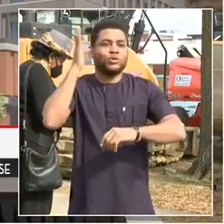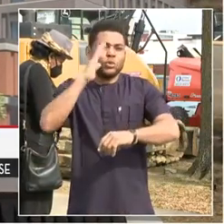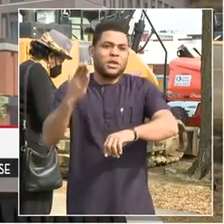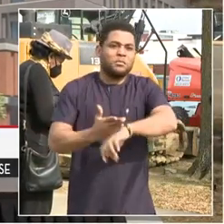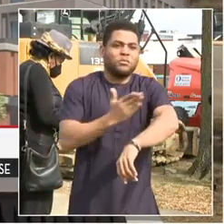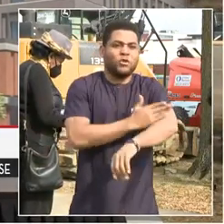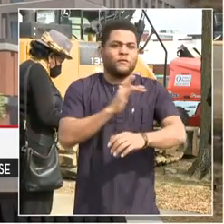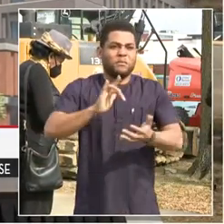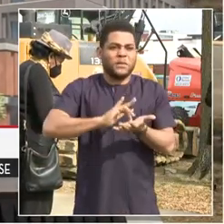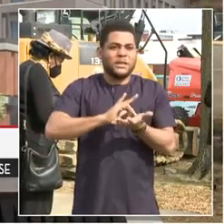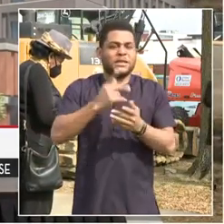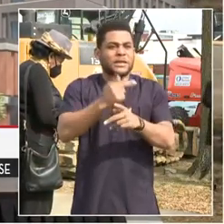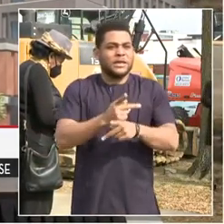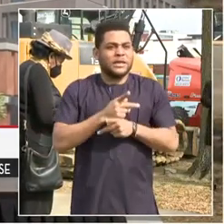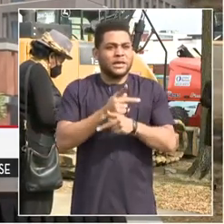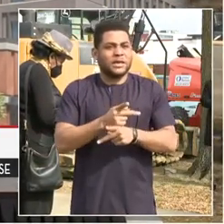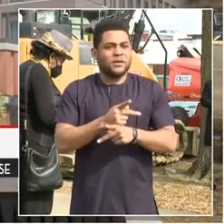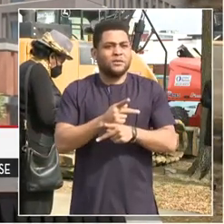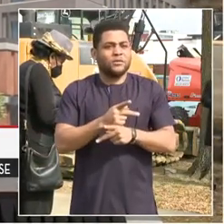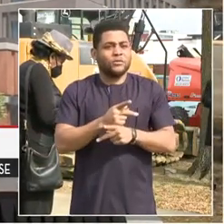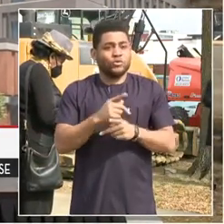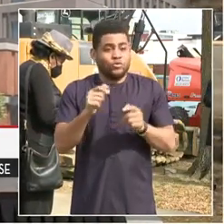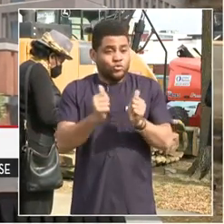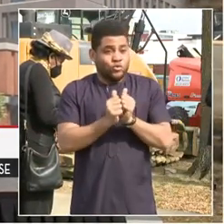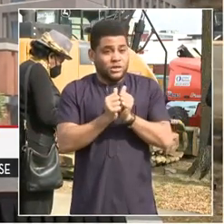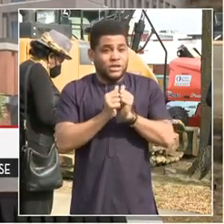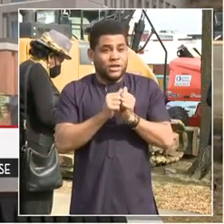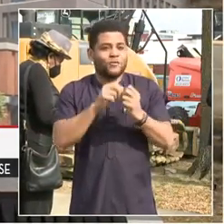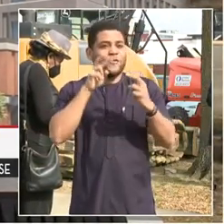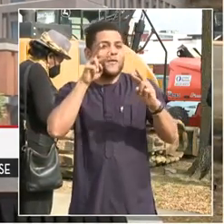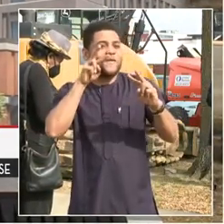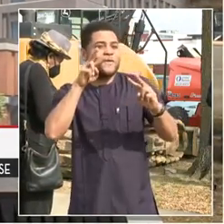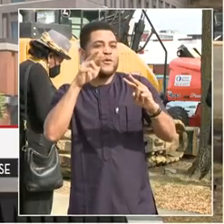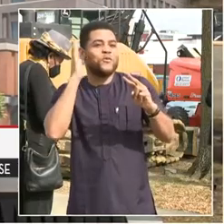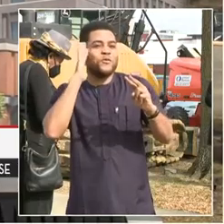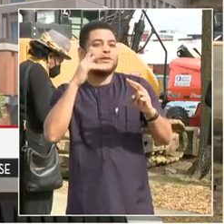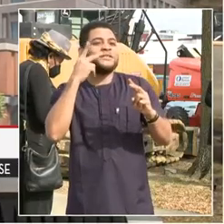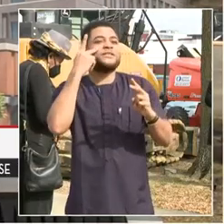capital, and together we look forward to what's on the horizon.